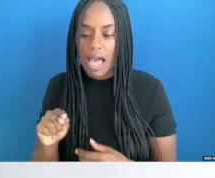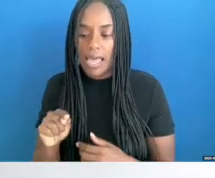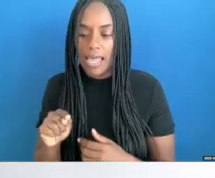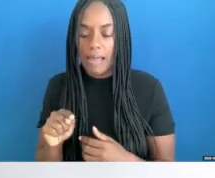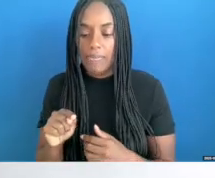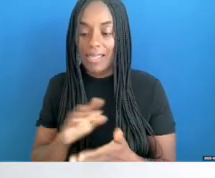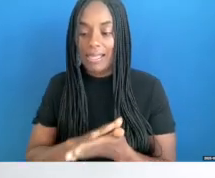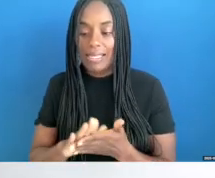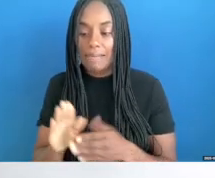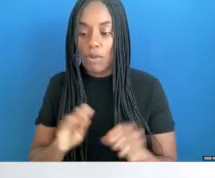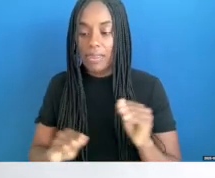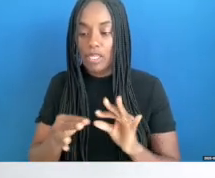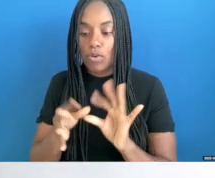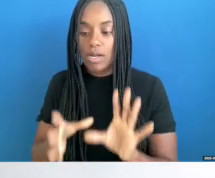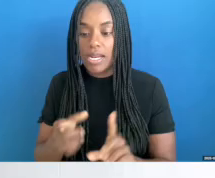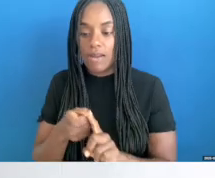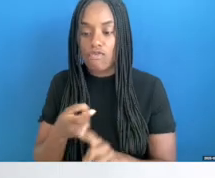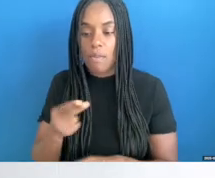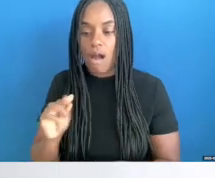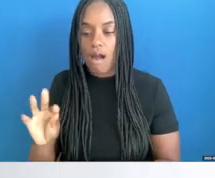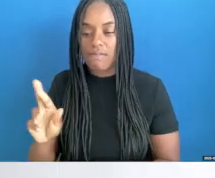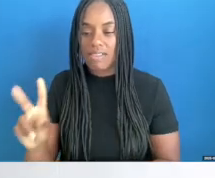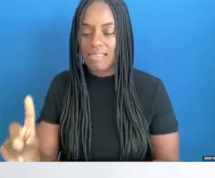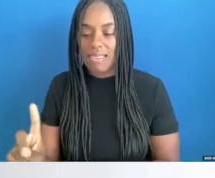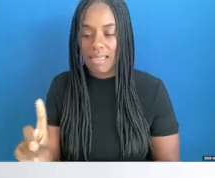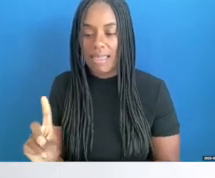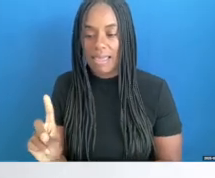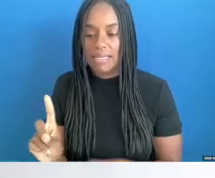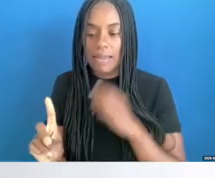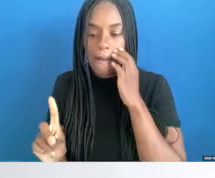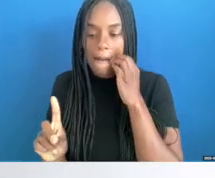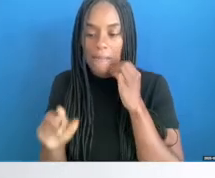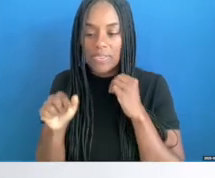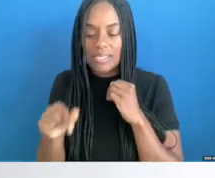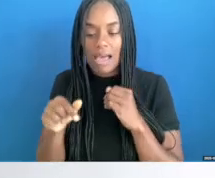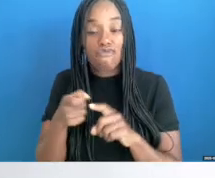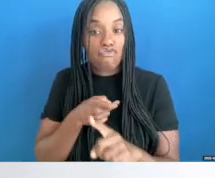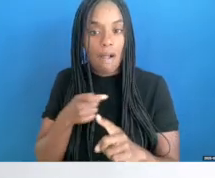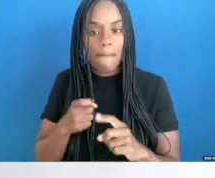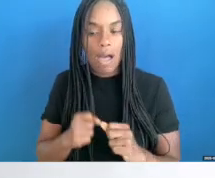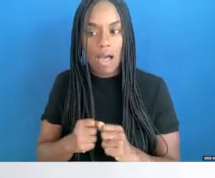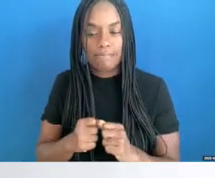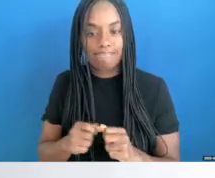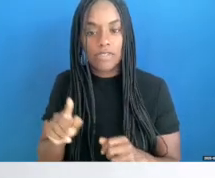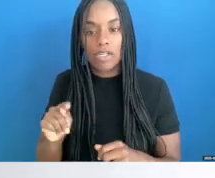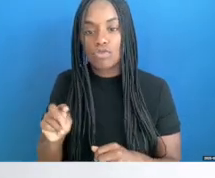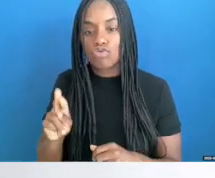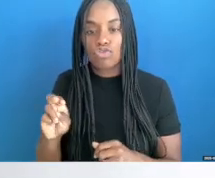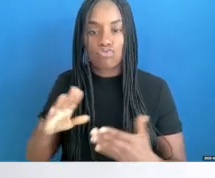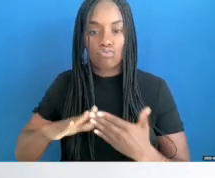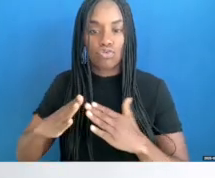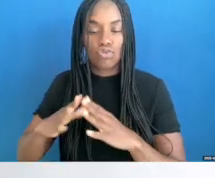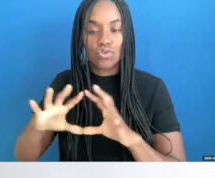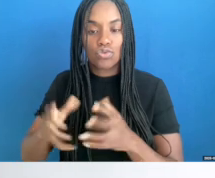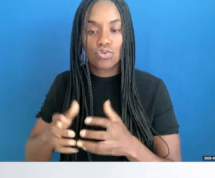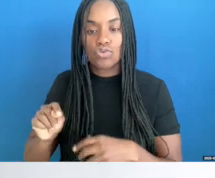Indians. So I'm coming from a tribal perspective, so I could take this offline or through an email. But I just wanted to find out what,